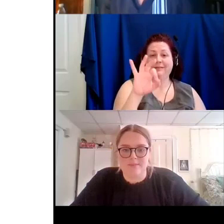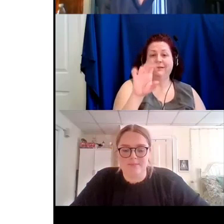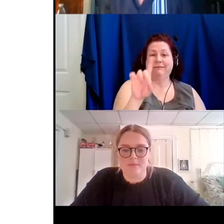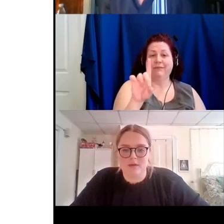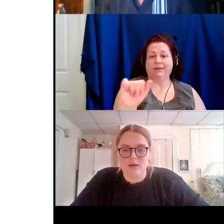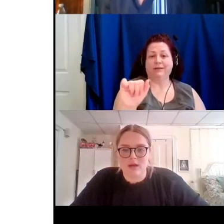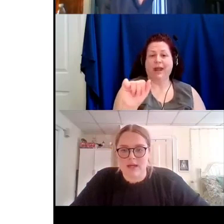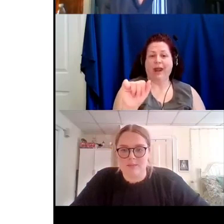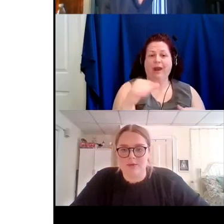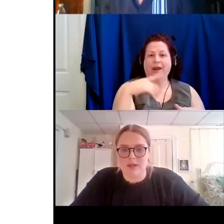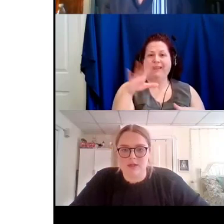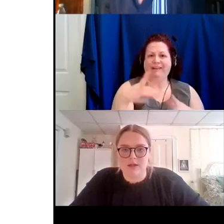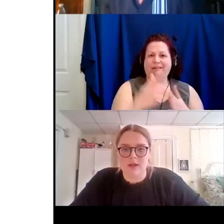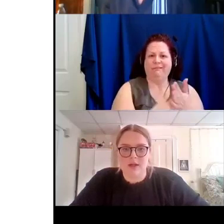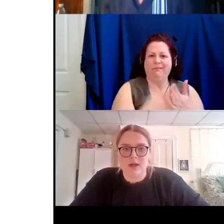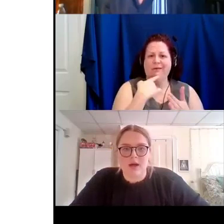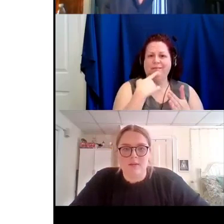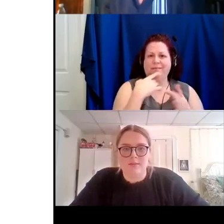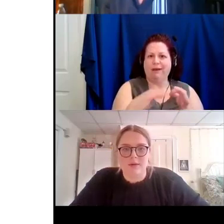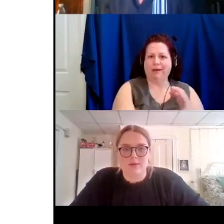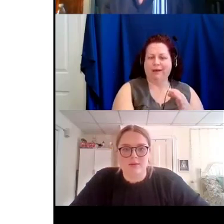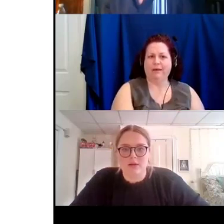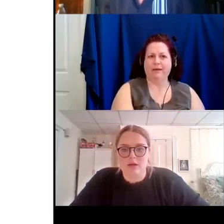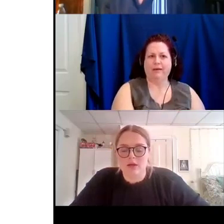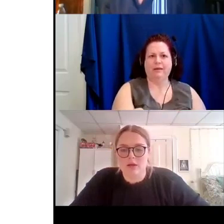is enabled under.